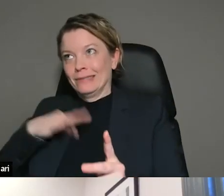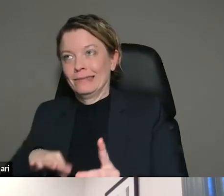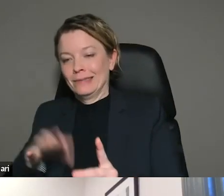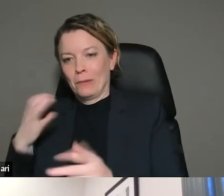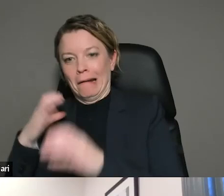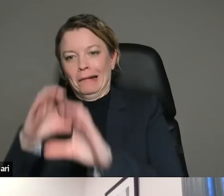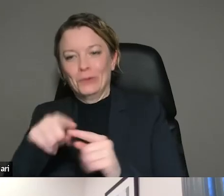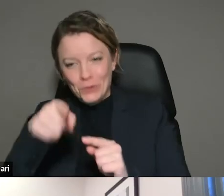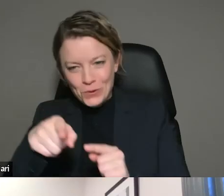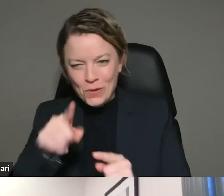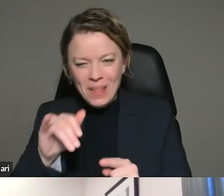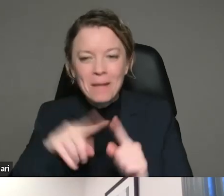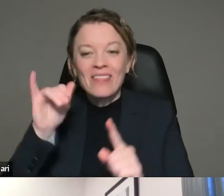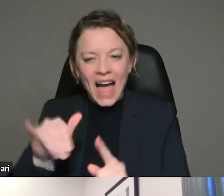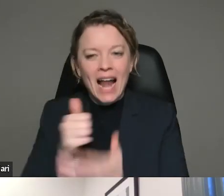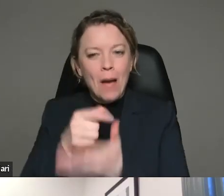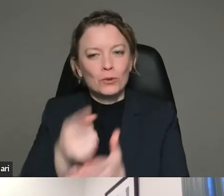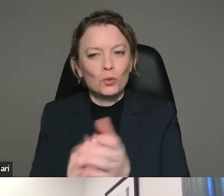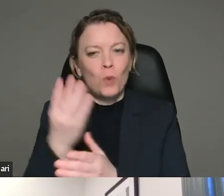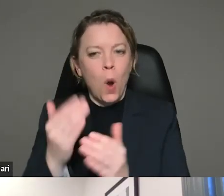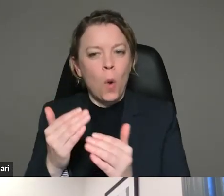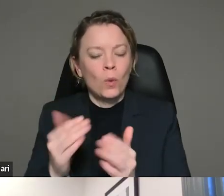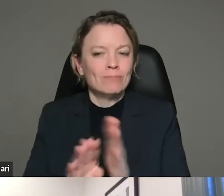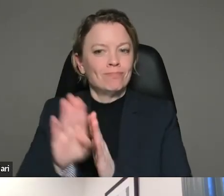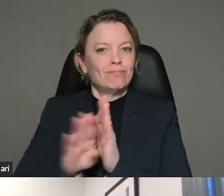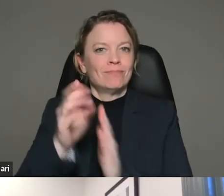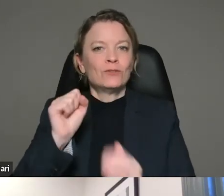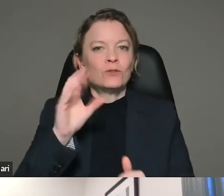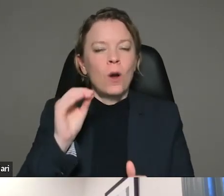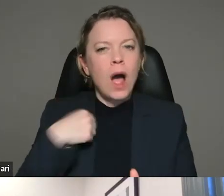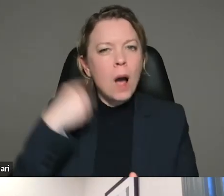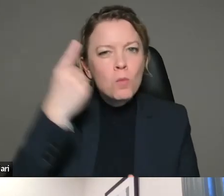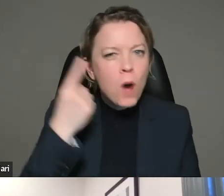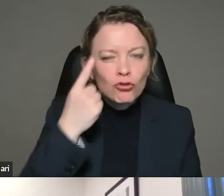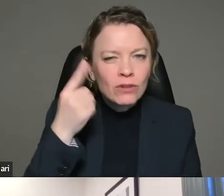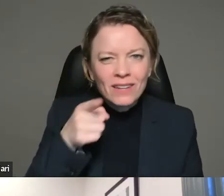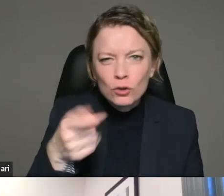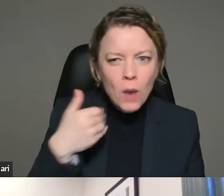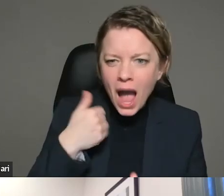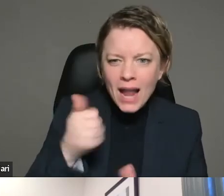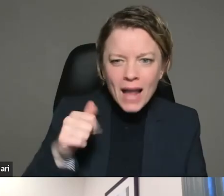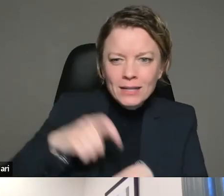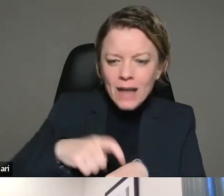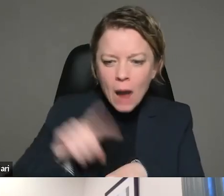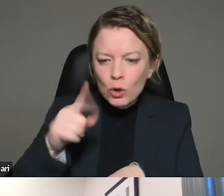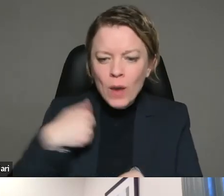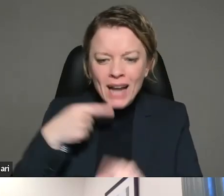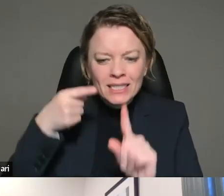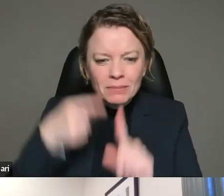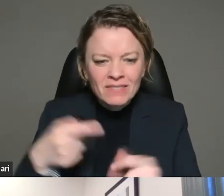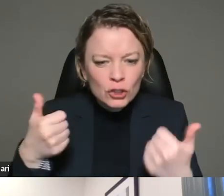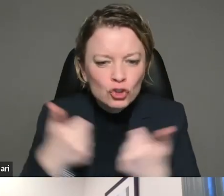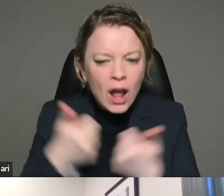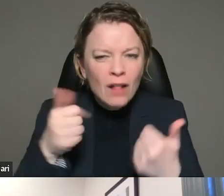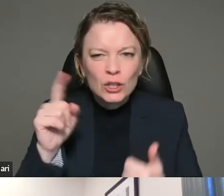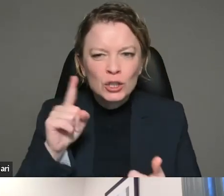grow. And I'm wondering if there was ever a time of particular challenge where you said,